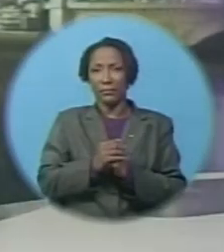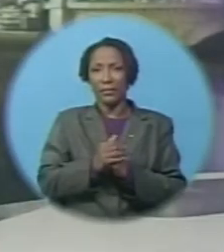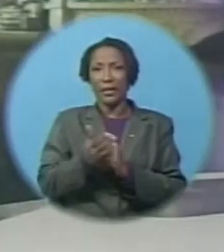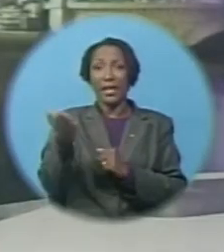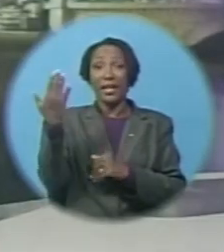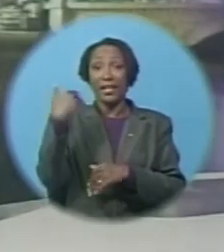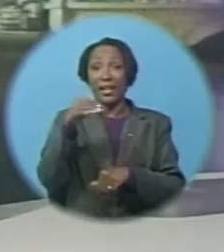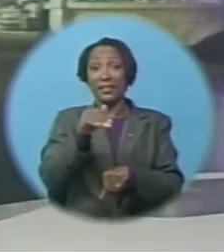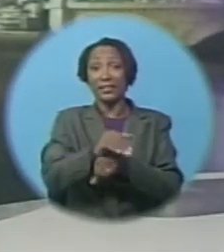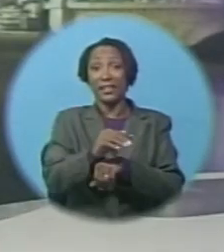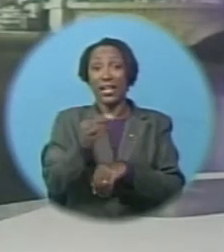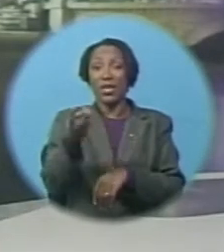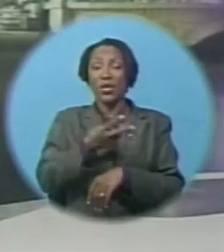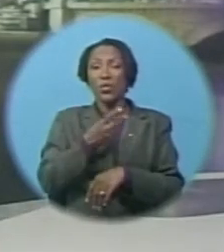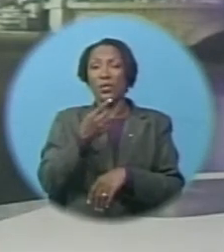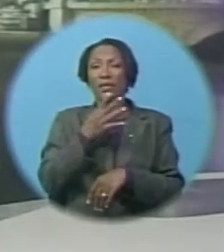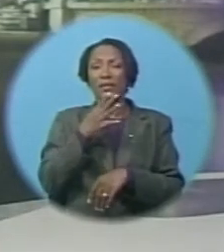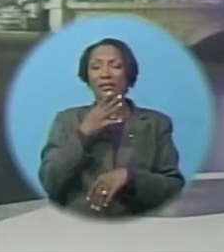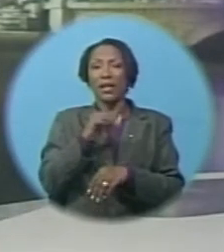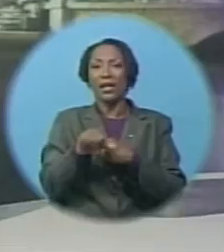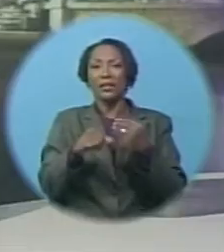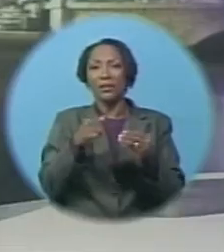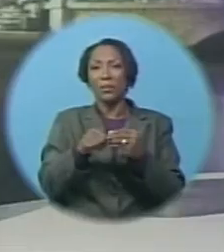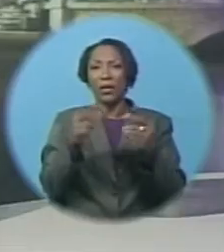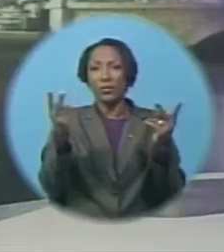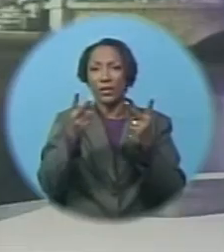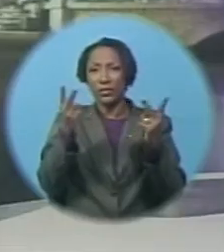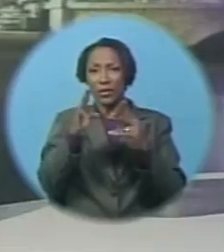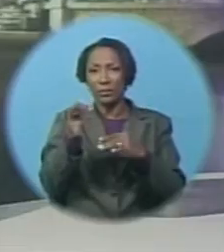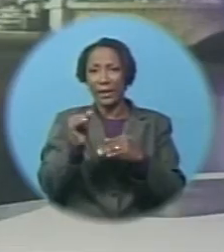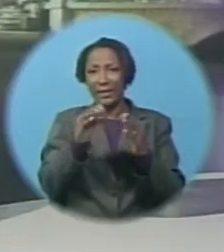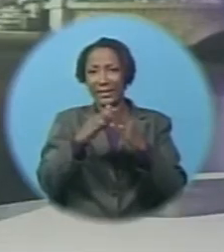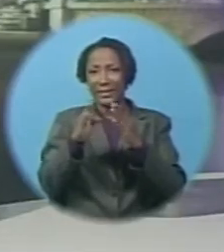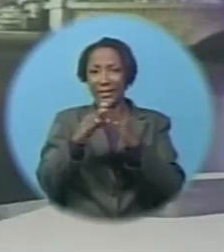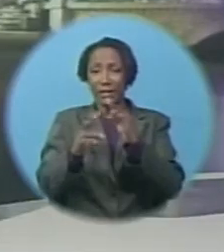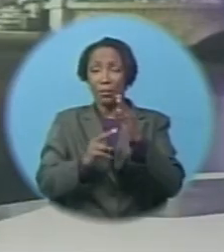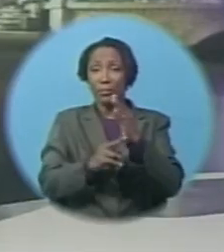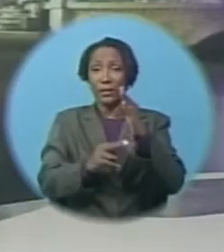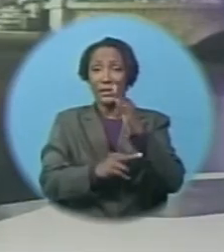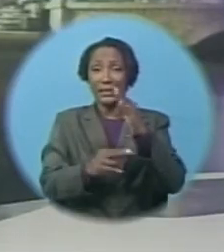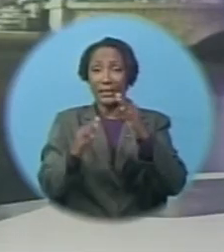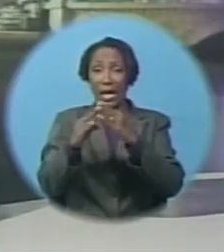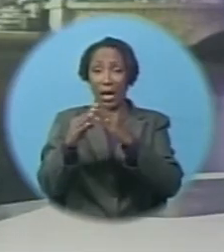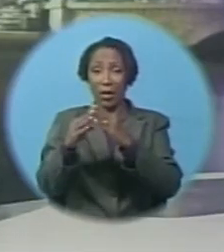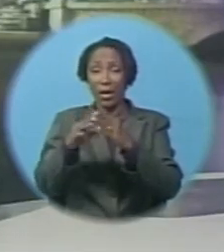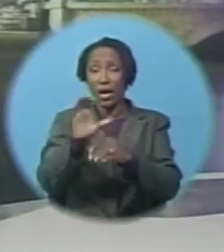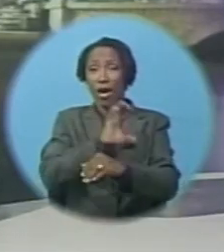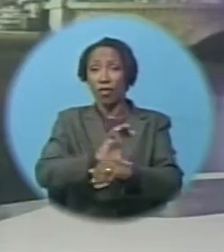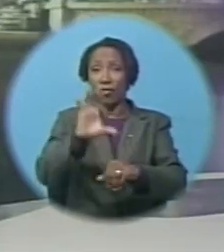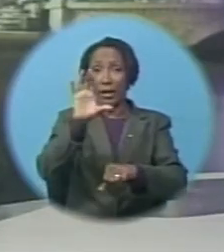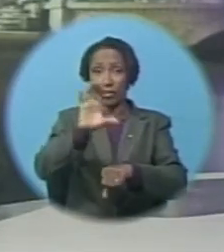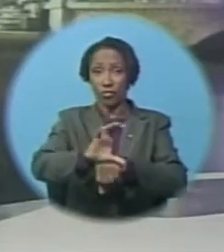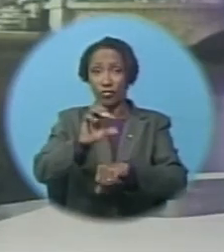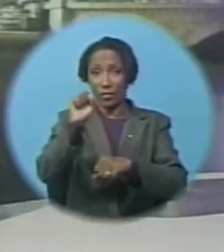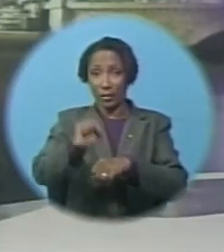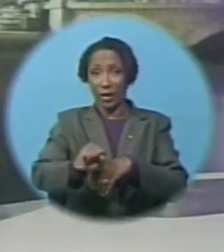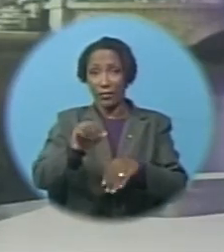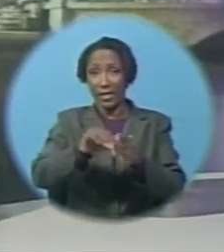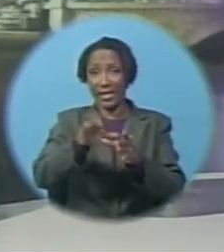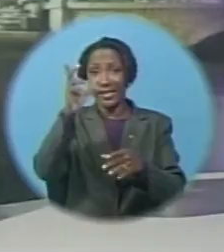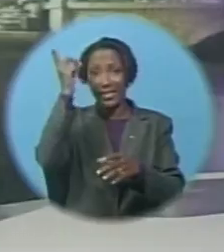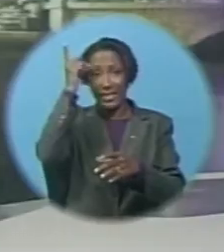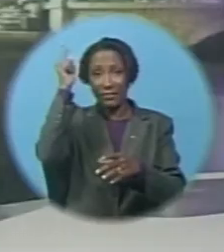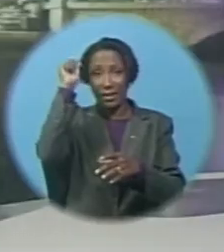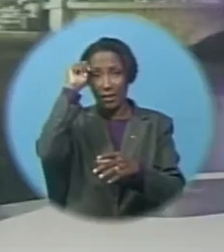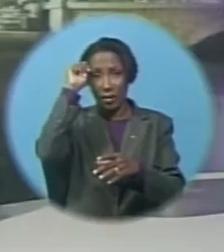Well, last night we mentioned victories by the City of Bridgetown and Christchurch South in the latest fixtures in the David Thompson Constituency